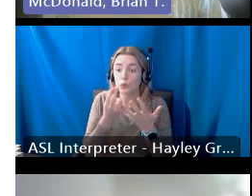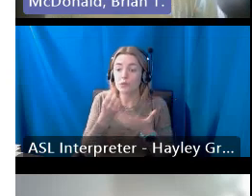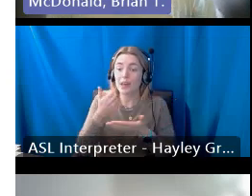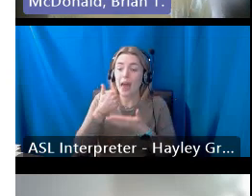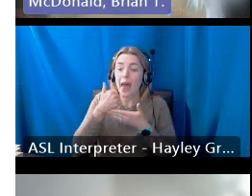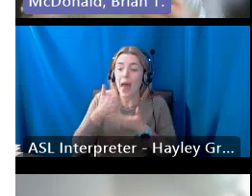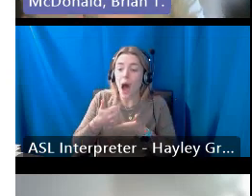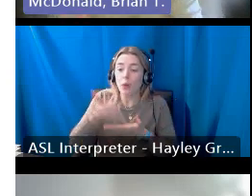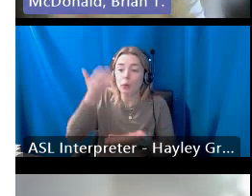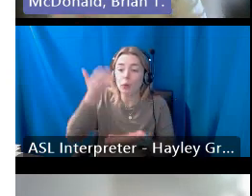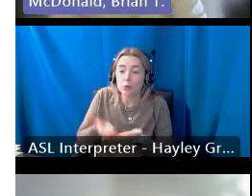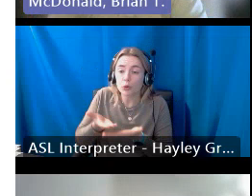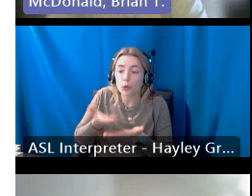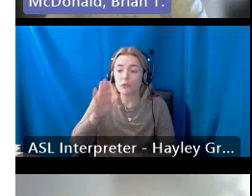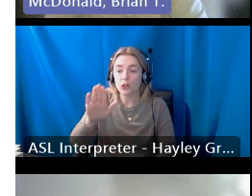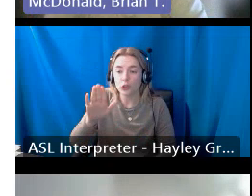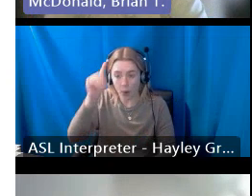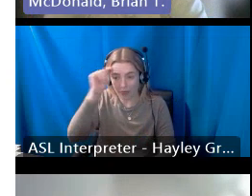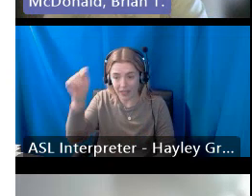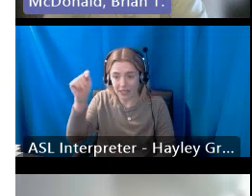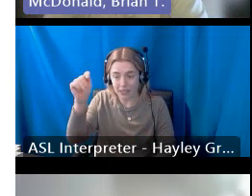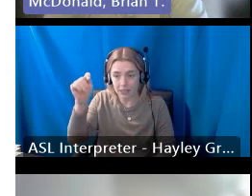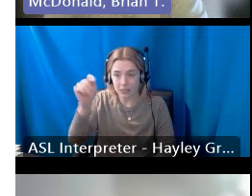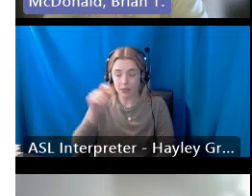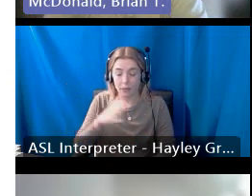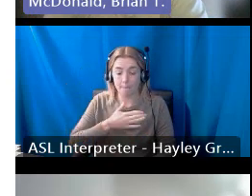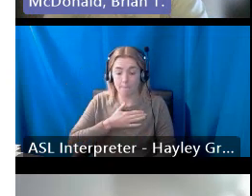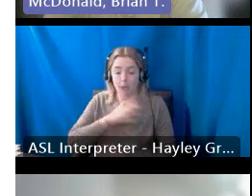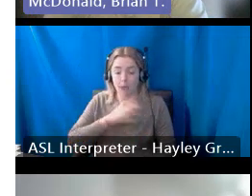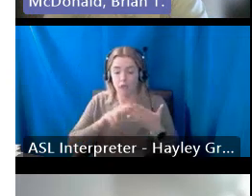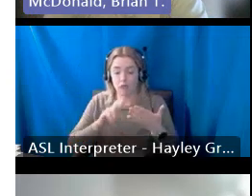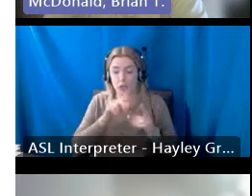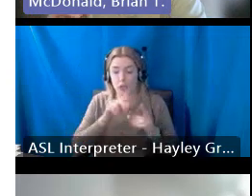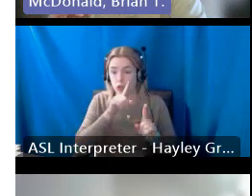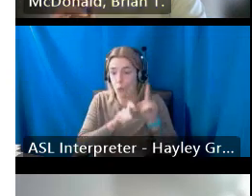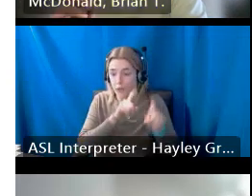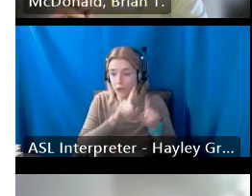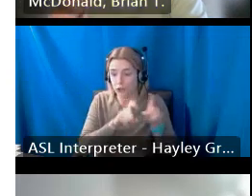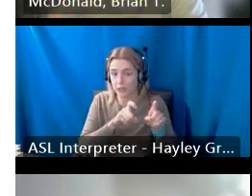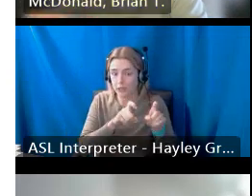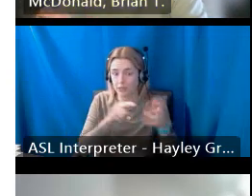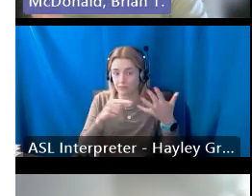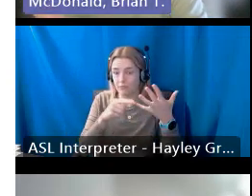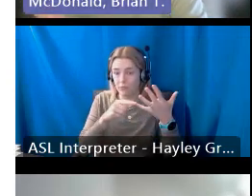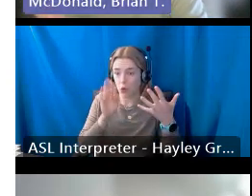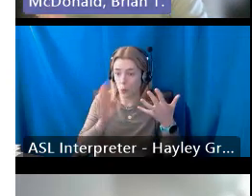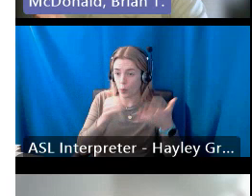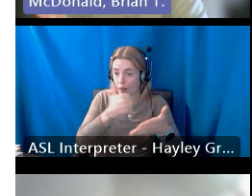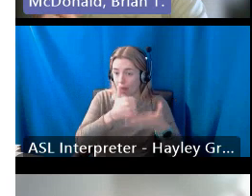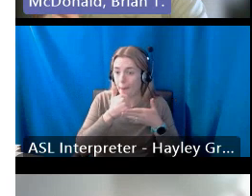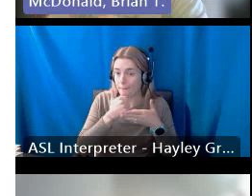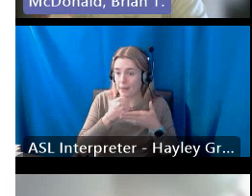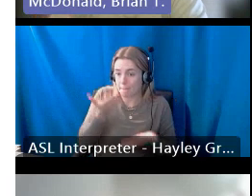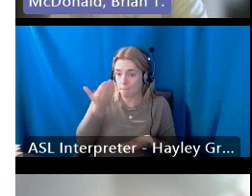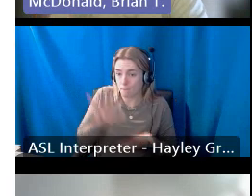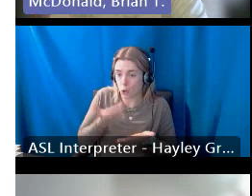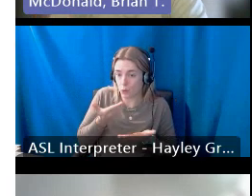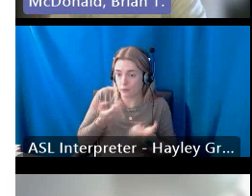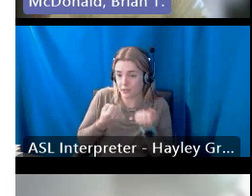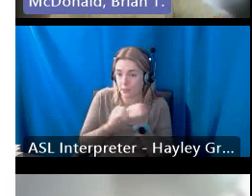your thesis, help answer your research question or question. So I like all four of those, but